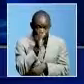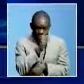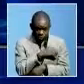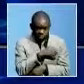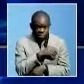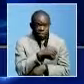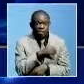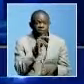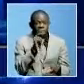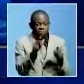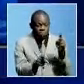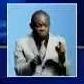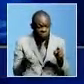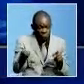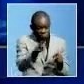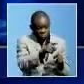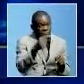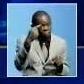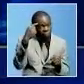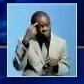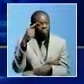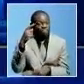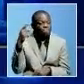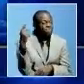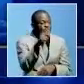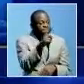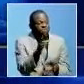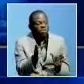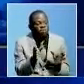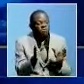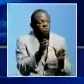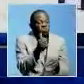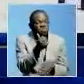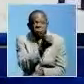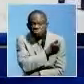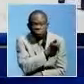compelling anyone to get the COVID-19 vaccination against their will. Ms. Masebo